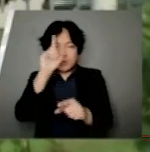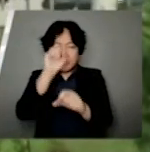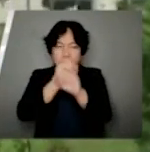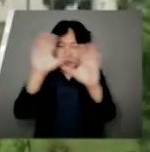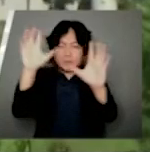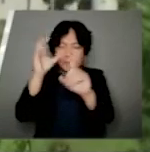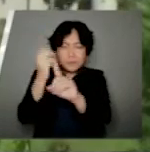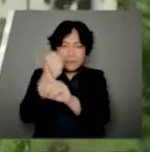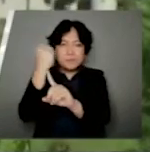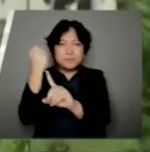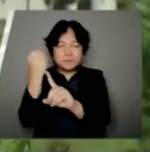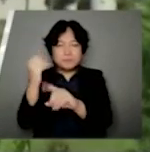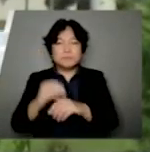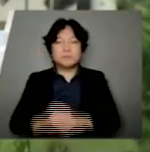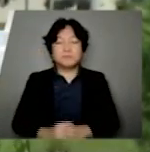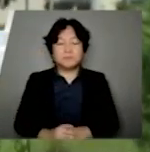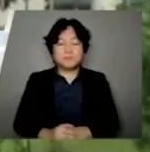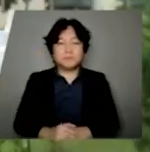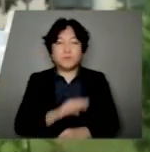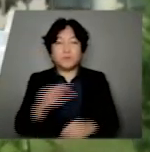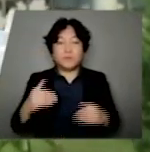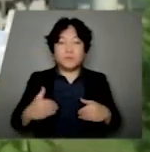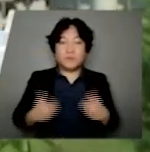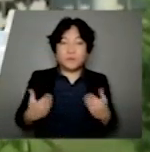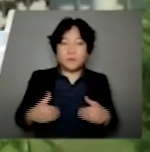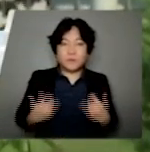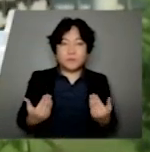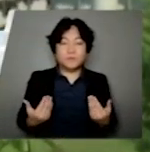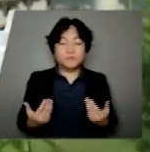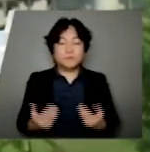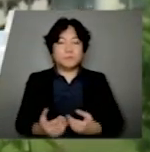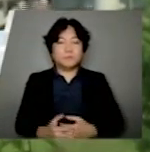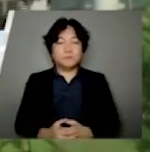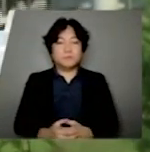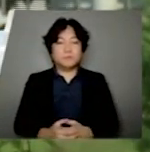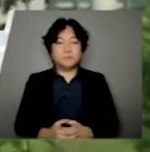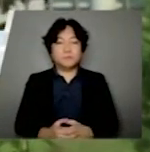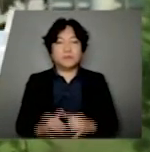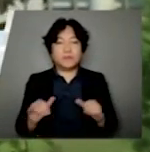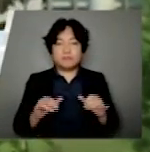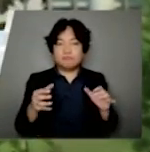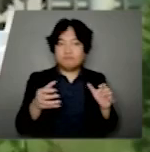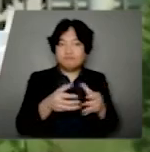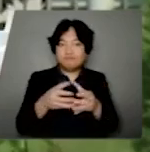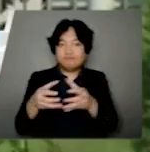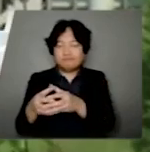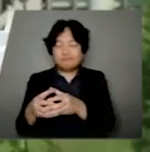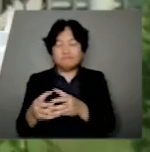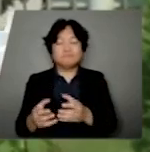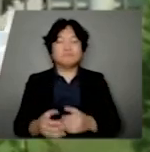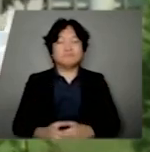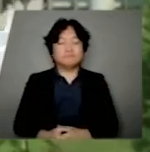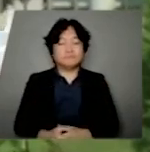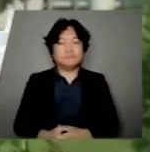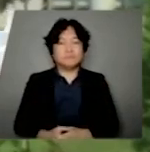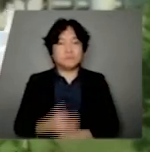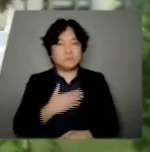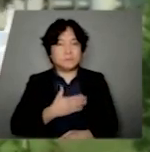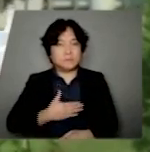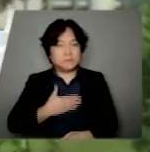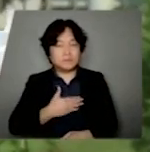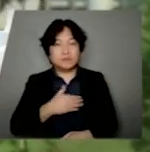you are our team and our crew. Please know that you are not